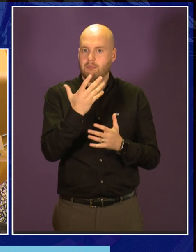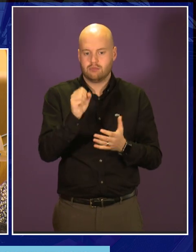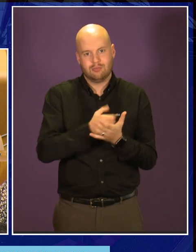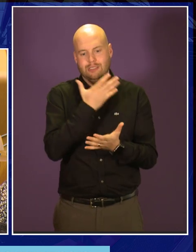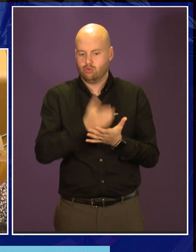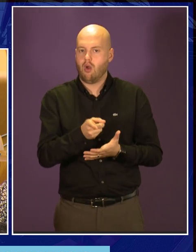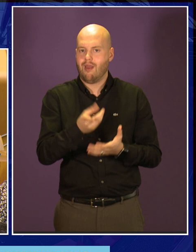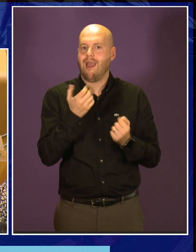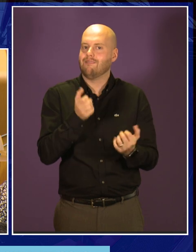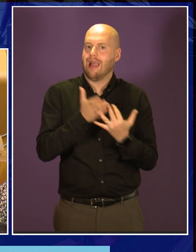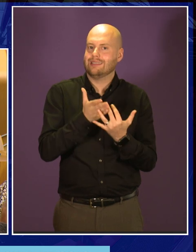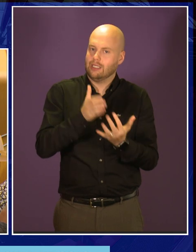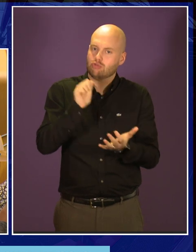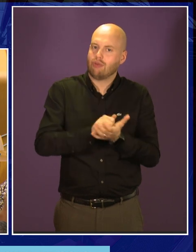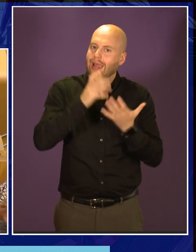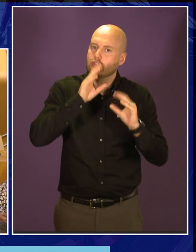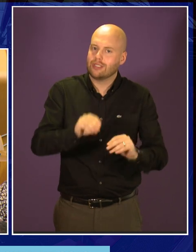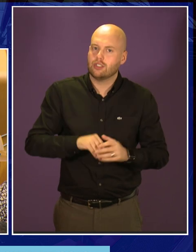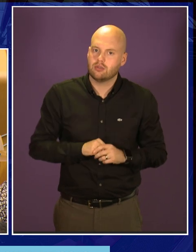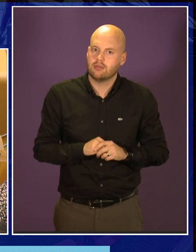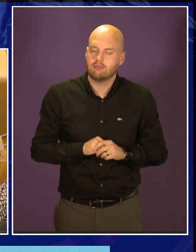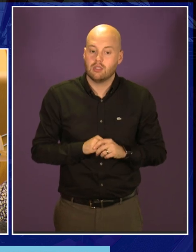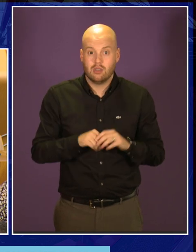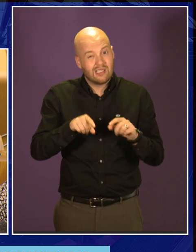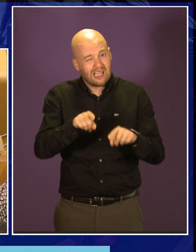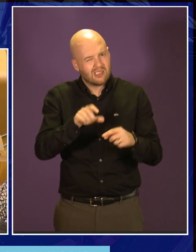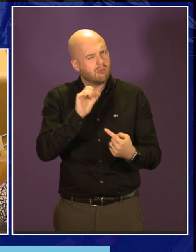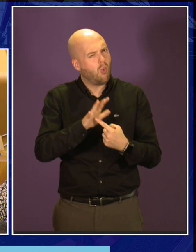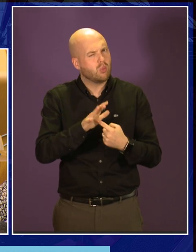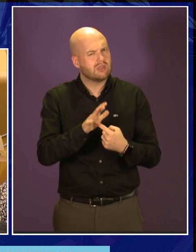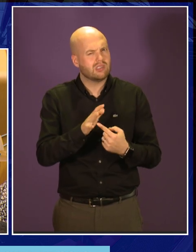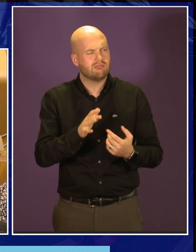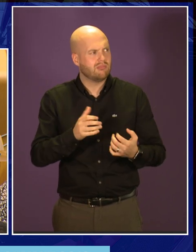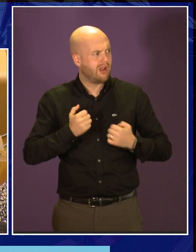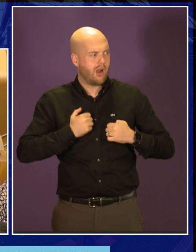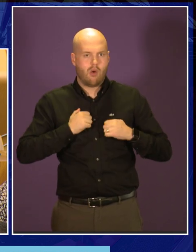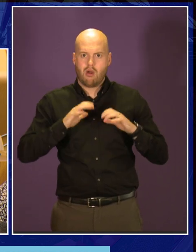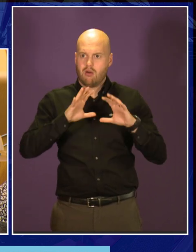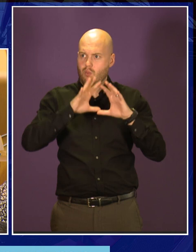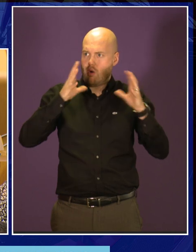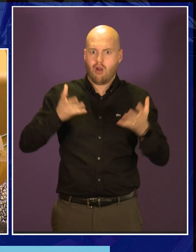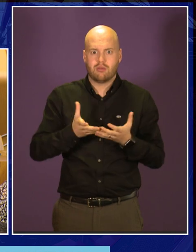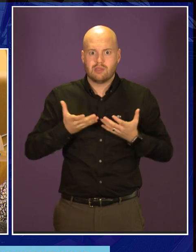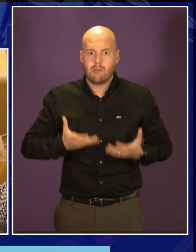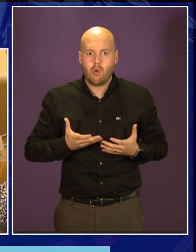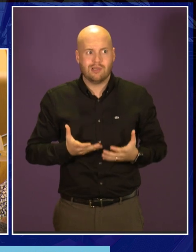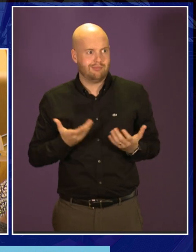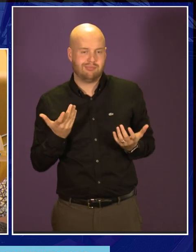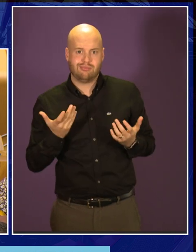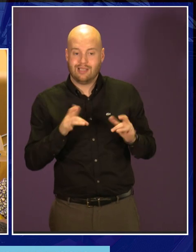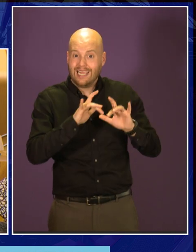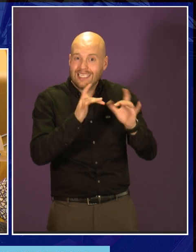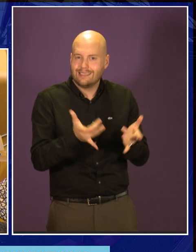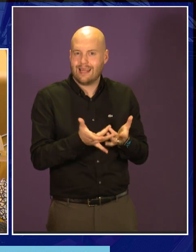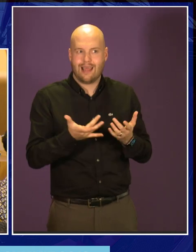education? This is extremely important because we are living in a world we are in, globalization, the internet,